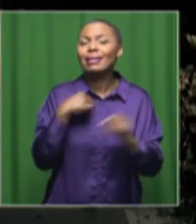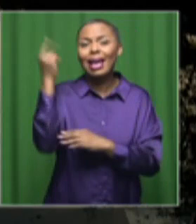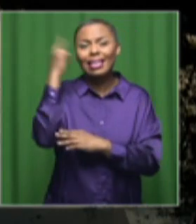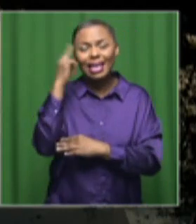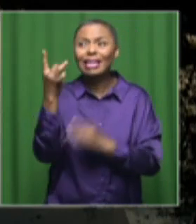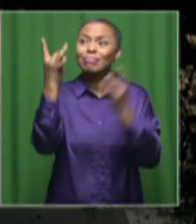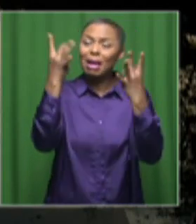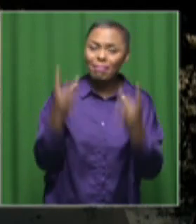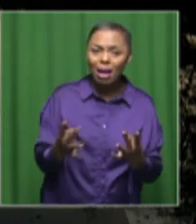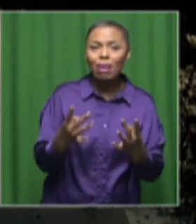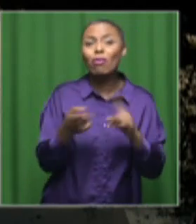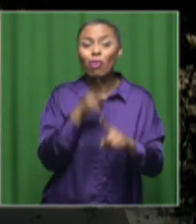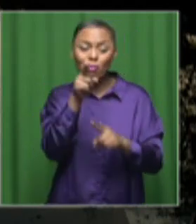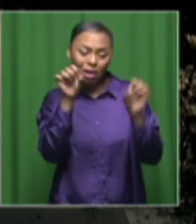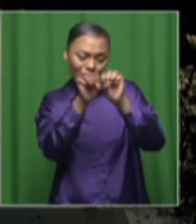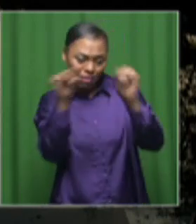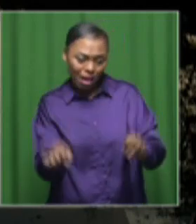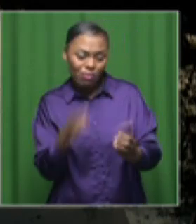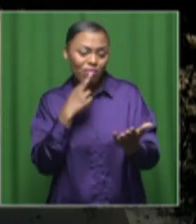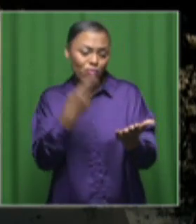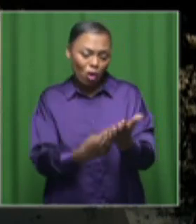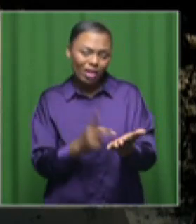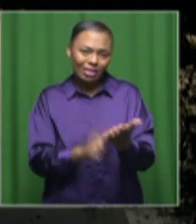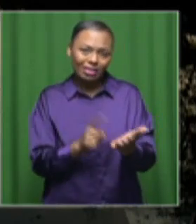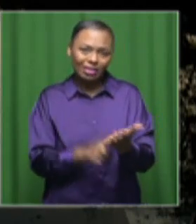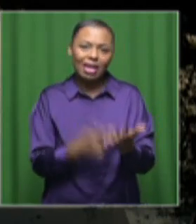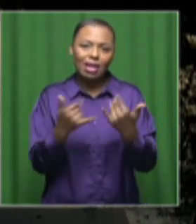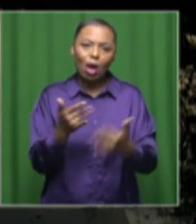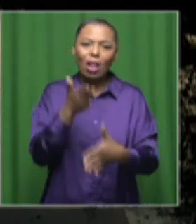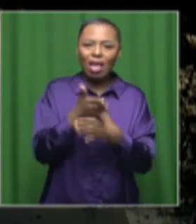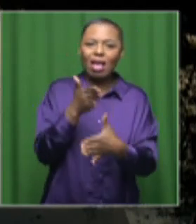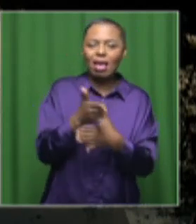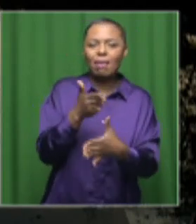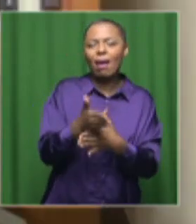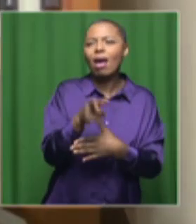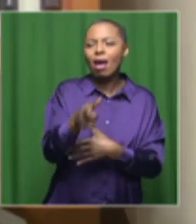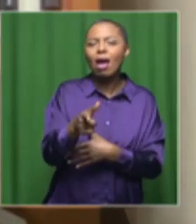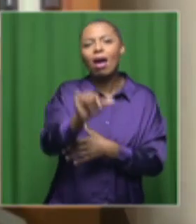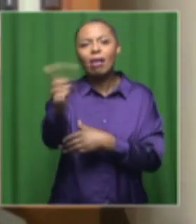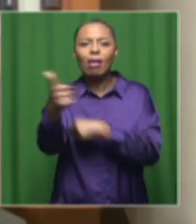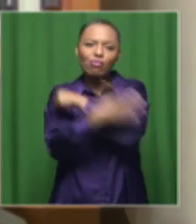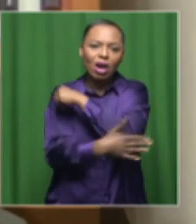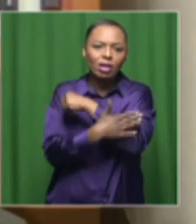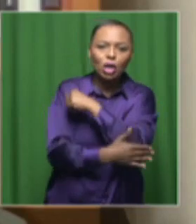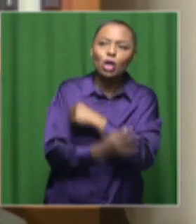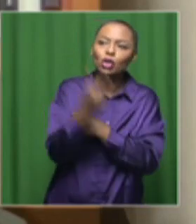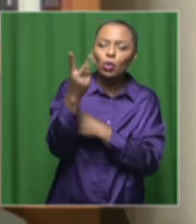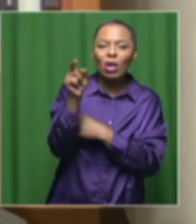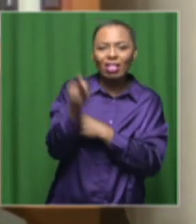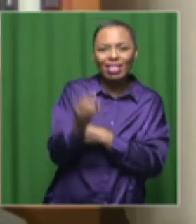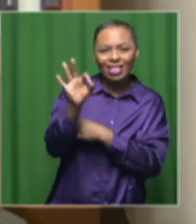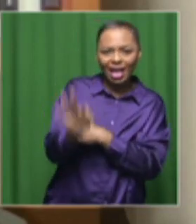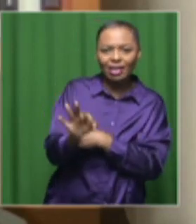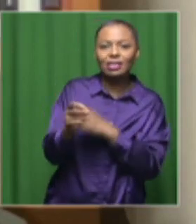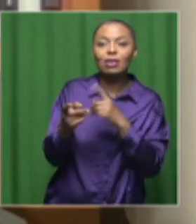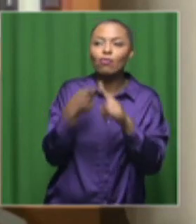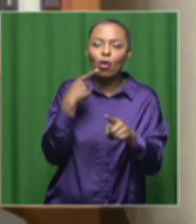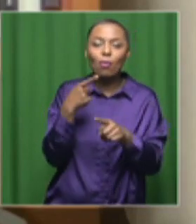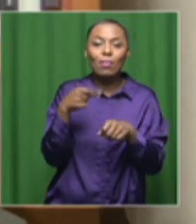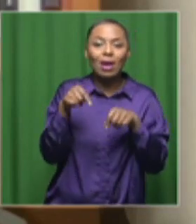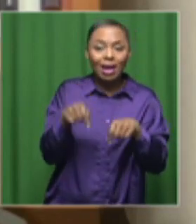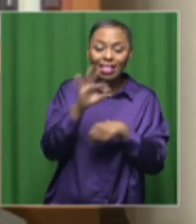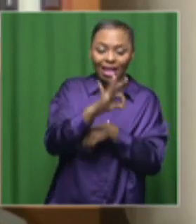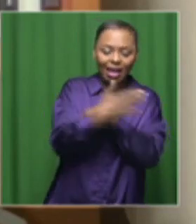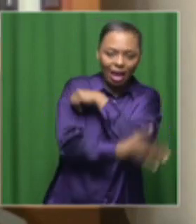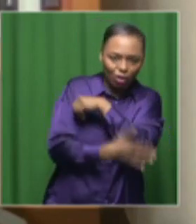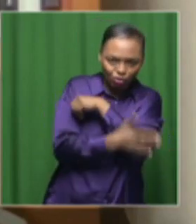survey is the proportion of the labor sending countries. There's about 2/3 of our international migrants are from 3 countries.